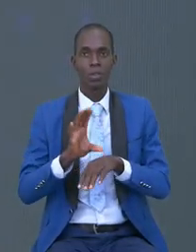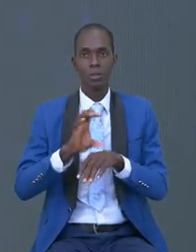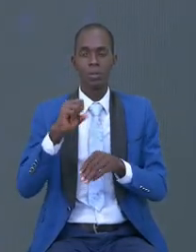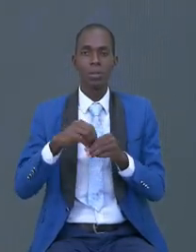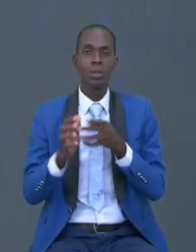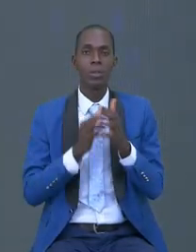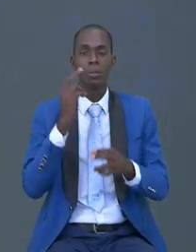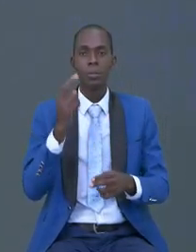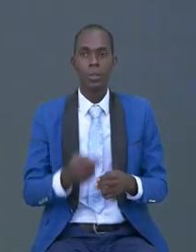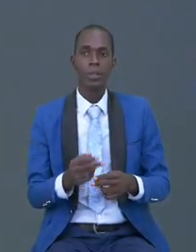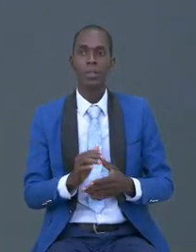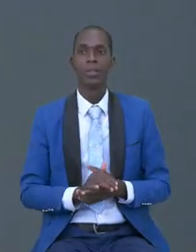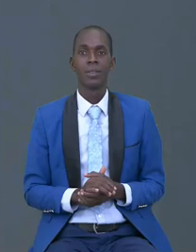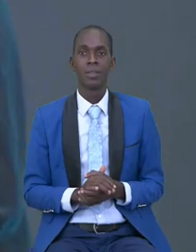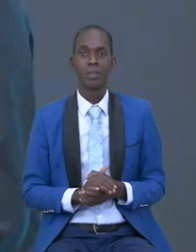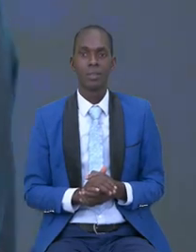Jesus' name.